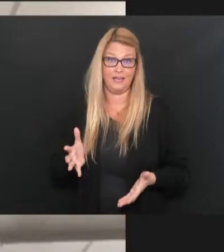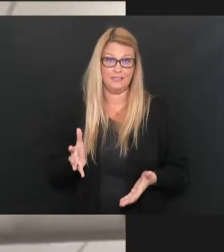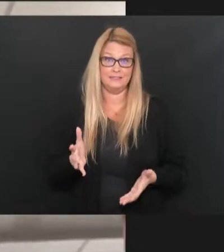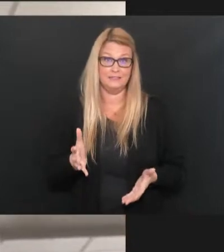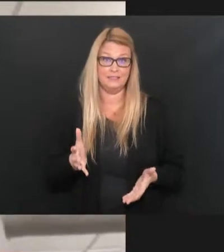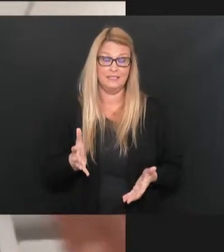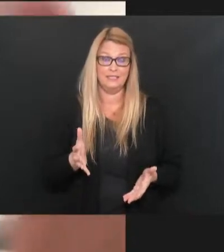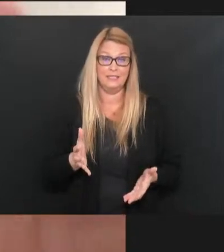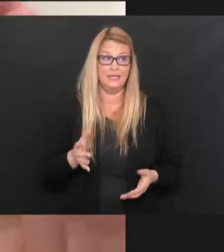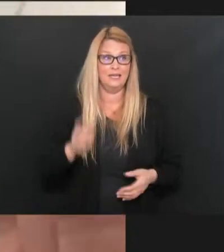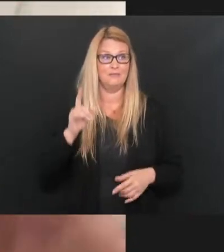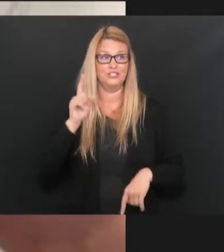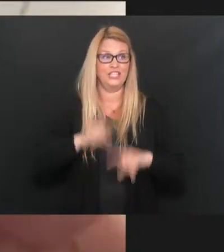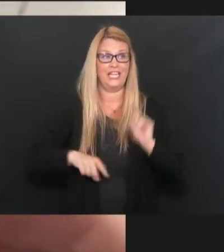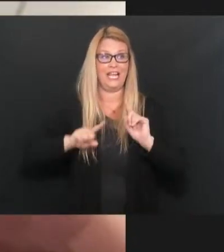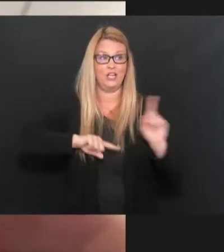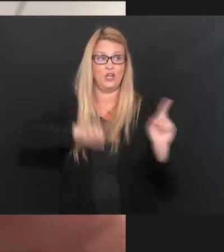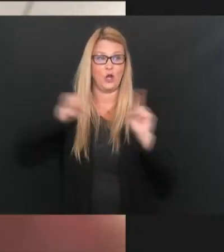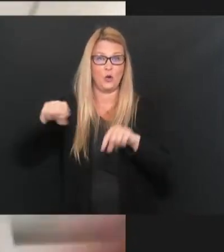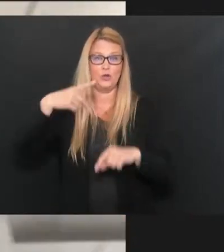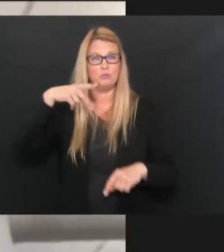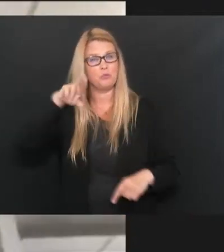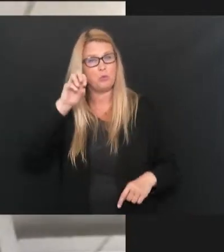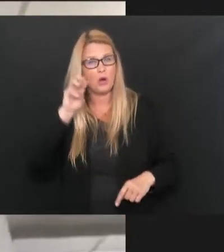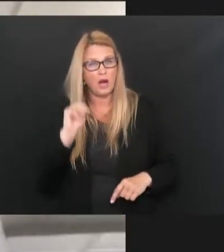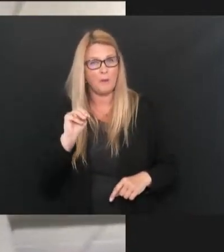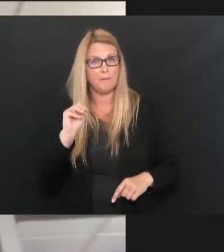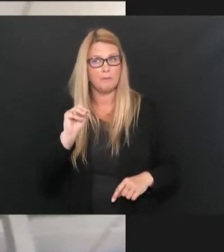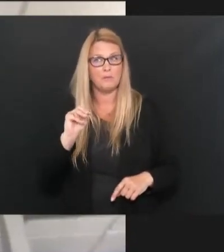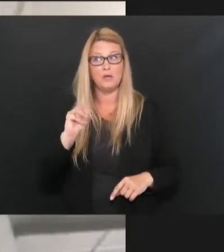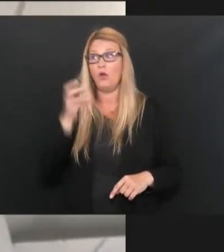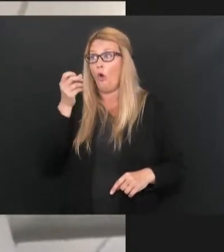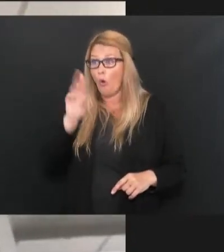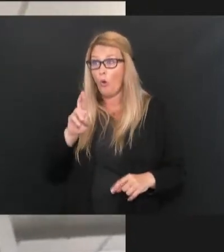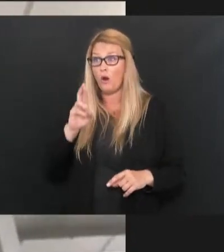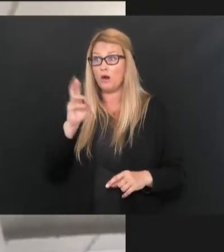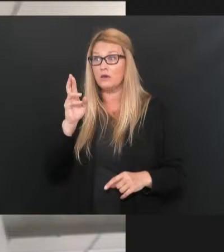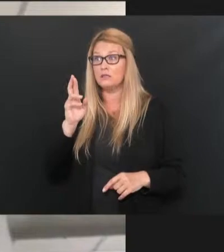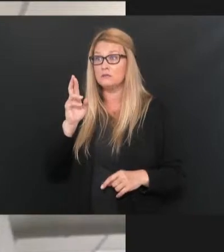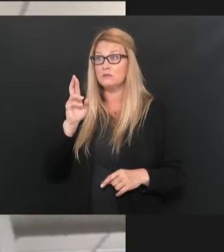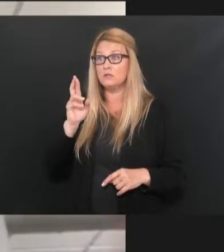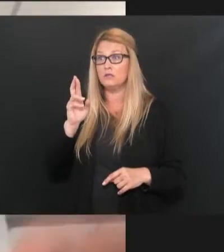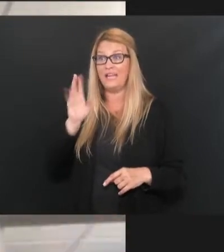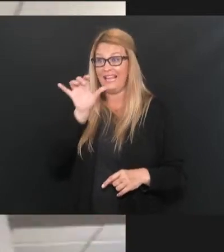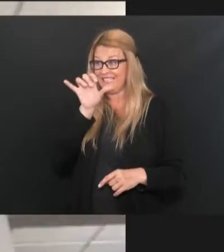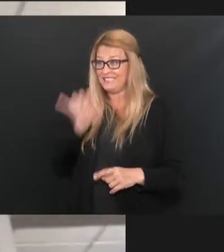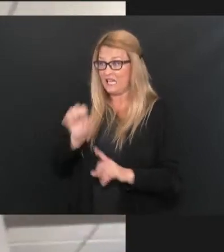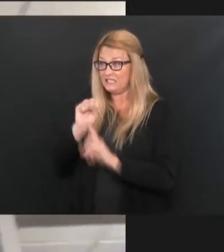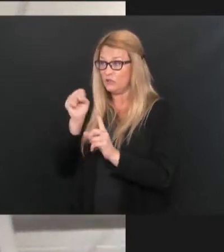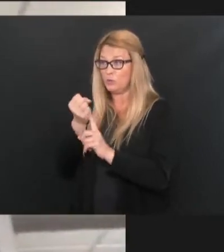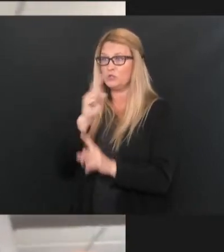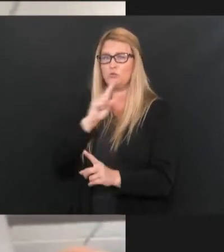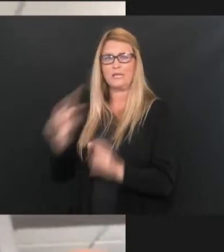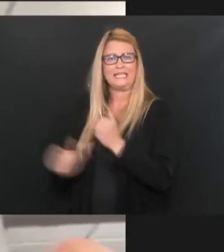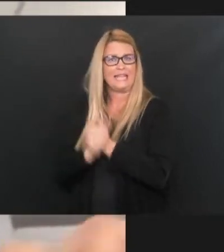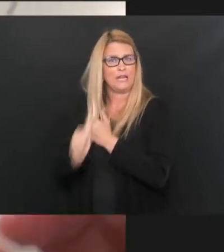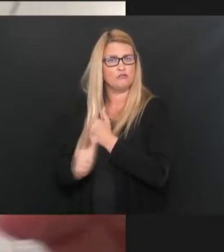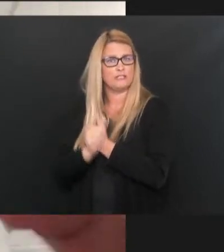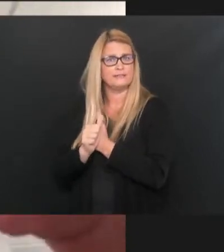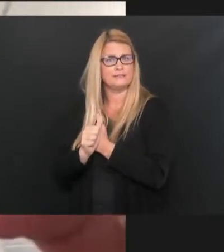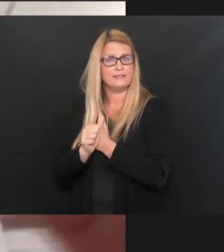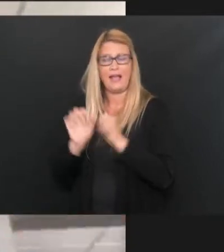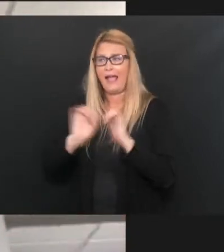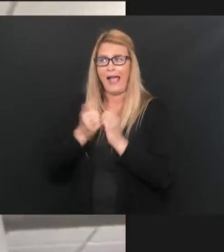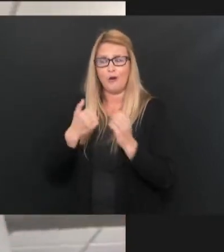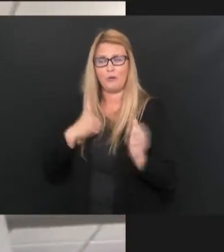to the prom. Or on the other hand, is it really a danger? And how do we address the danger of one specific case or a